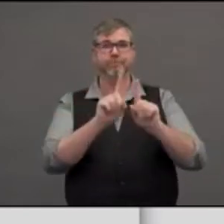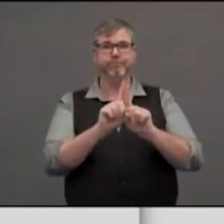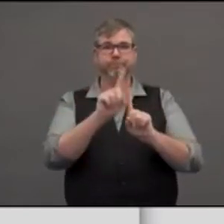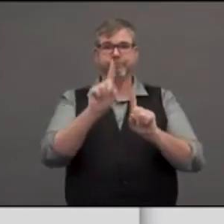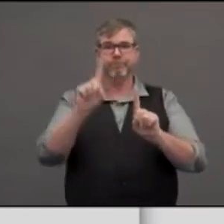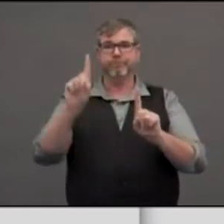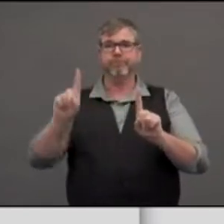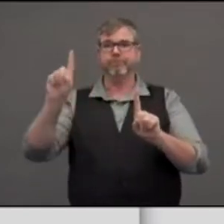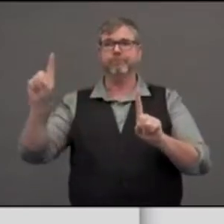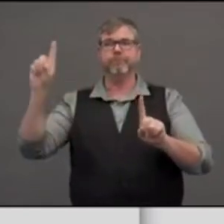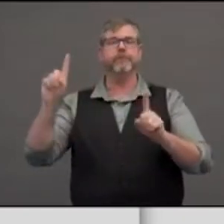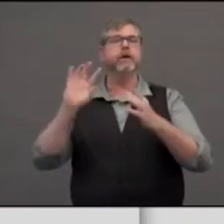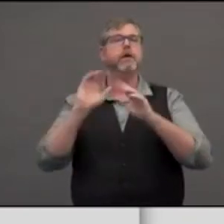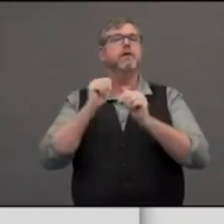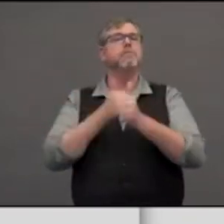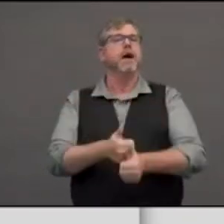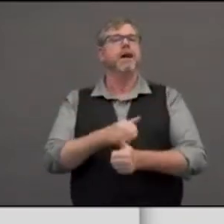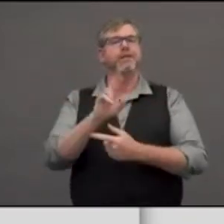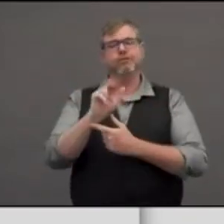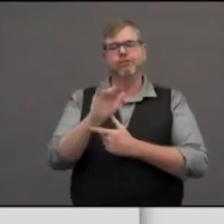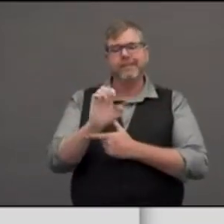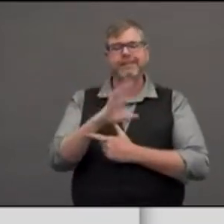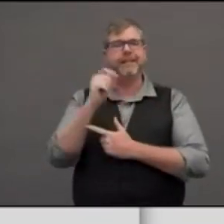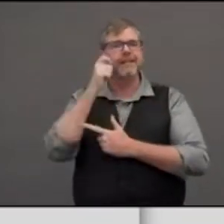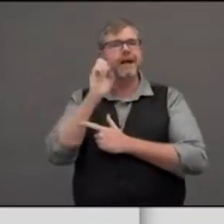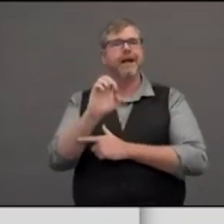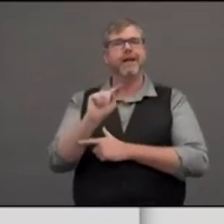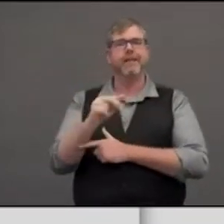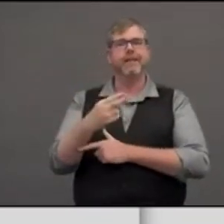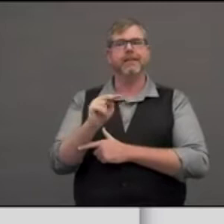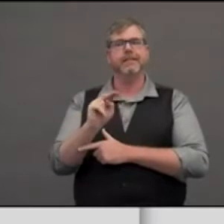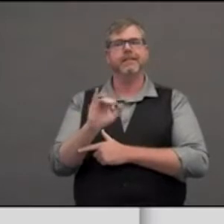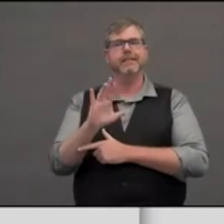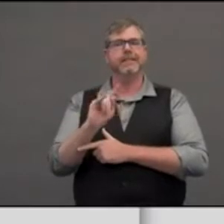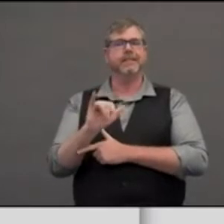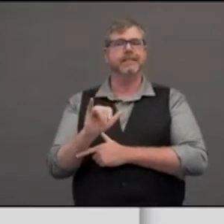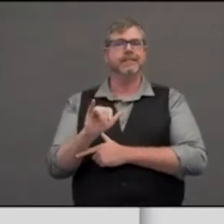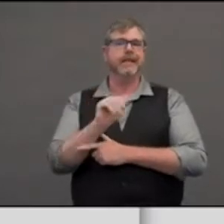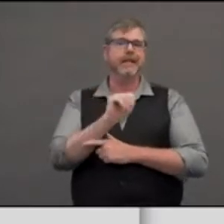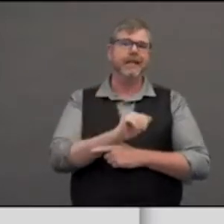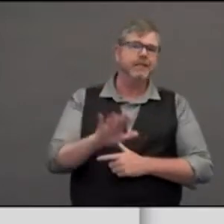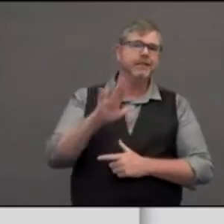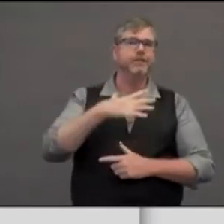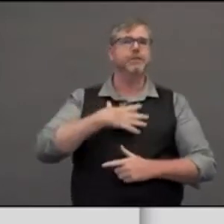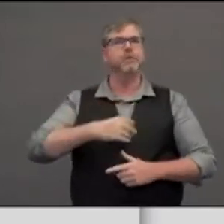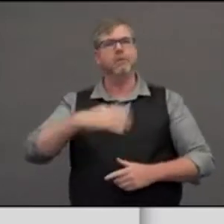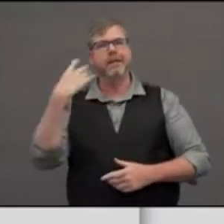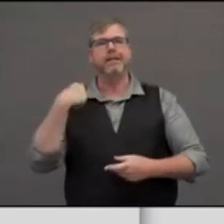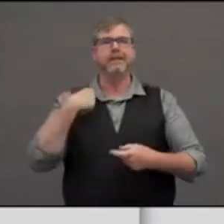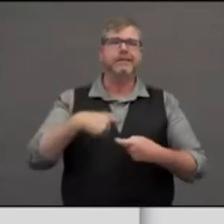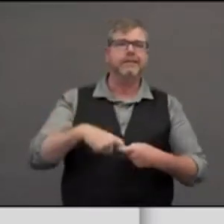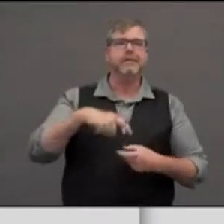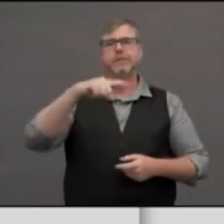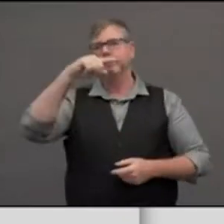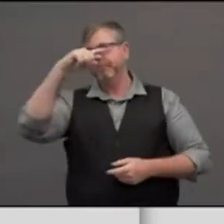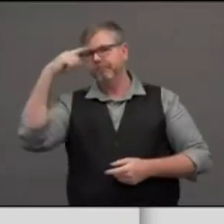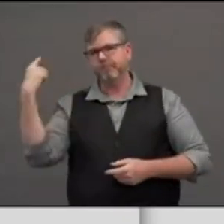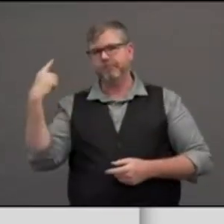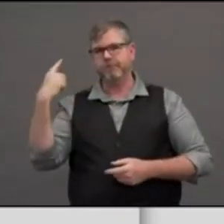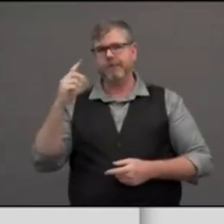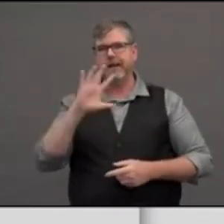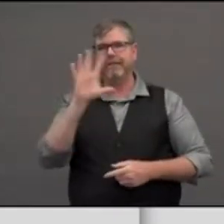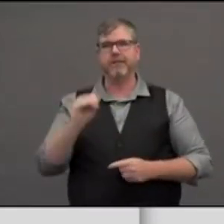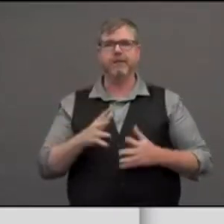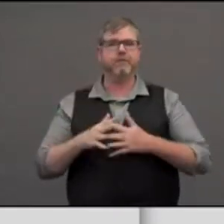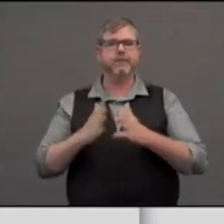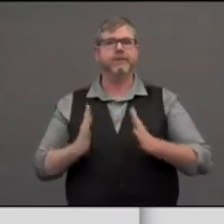it's Asian, Latinos, whites, African Americans, and others. The first thing you want to look at is the light blue bars, and